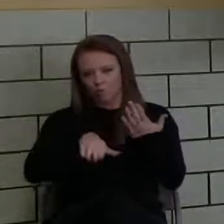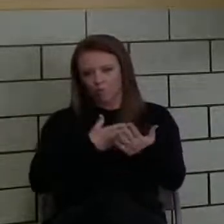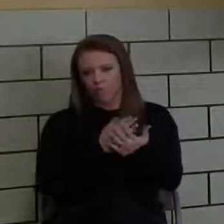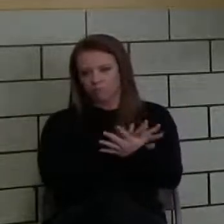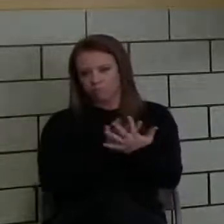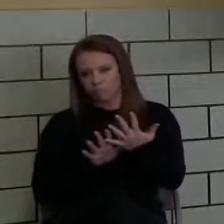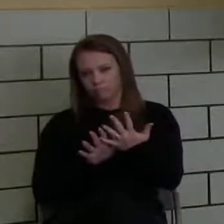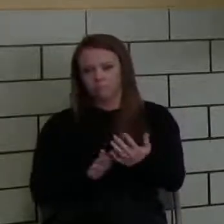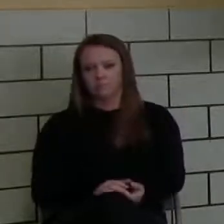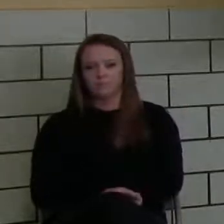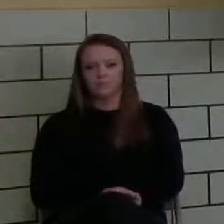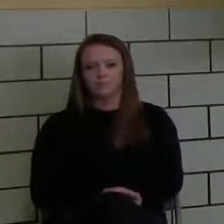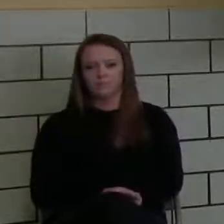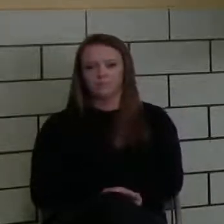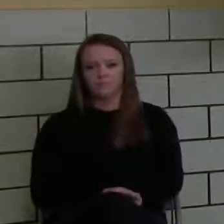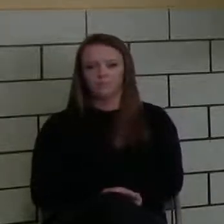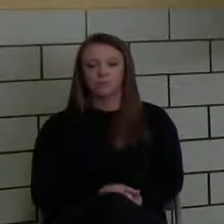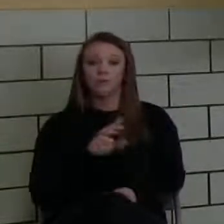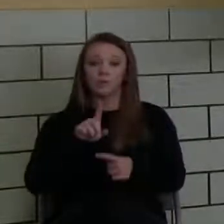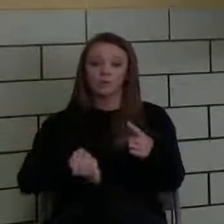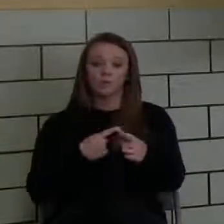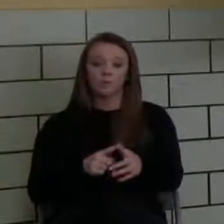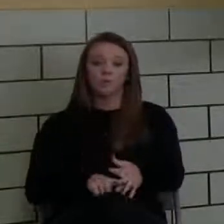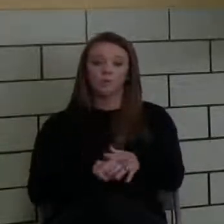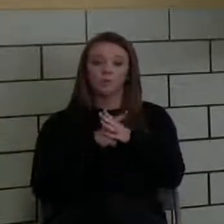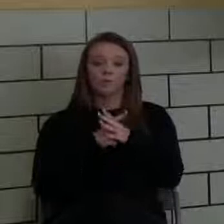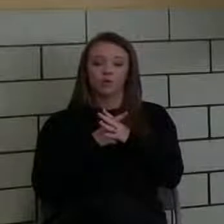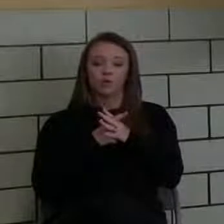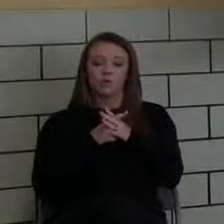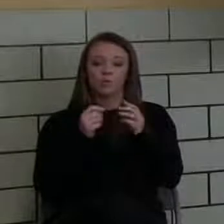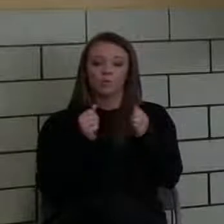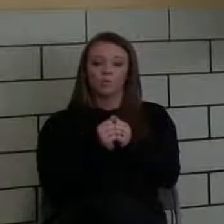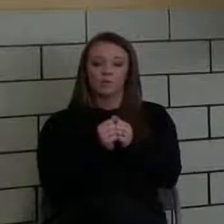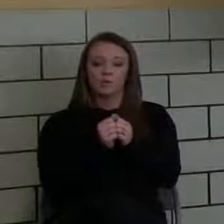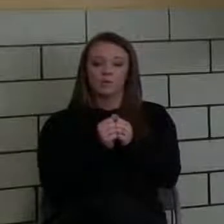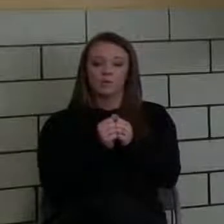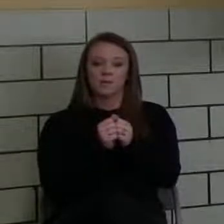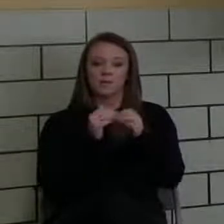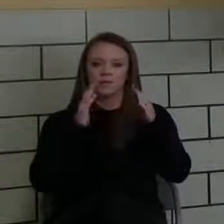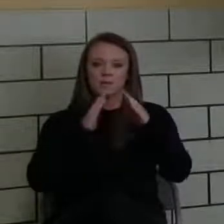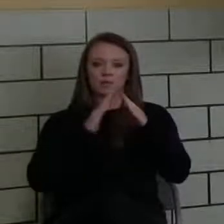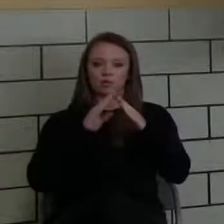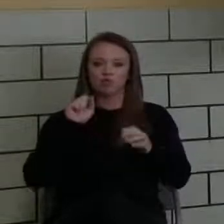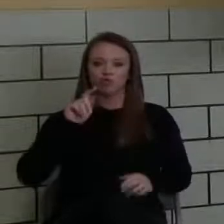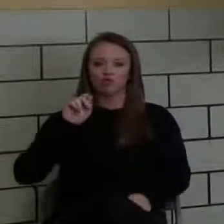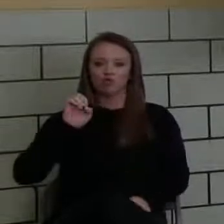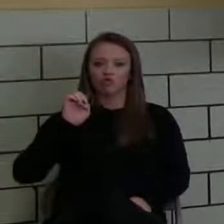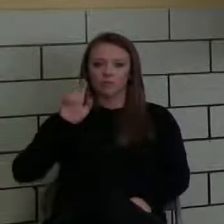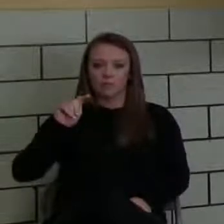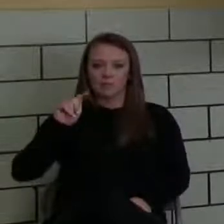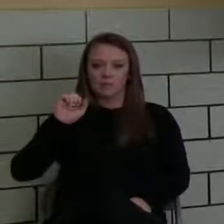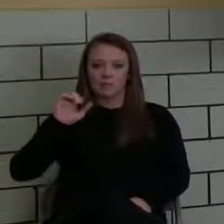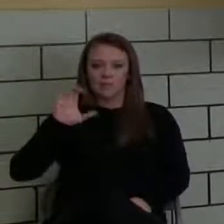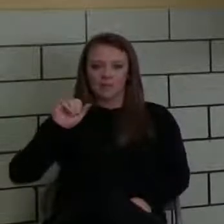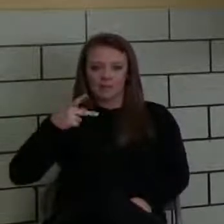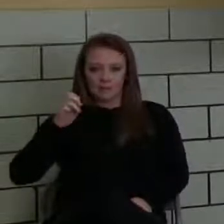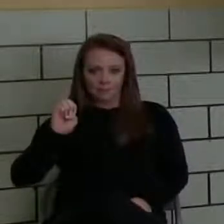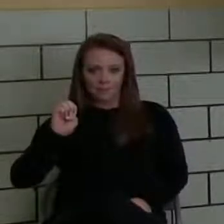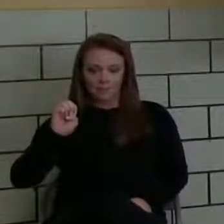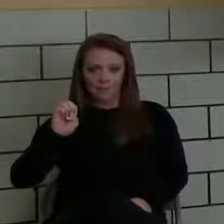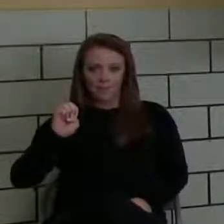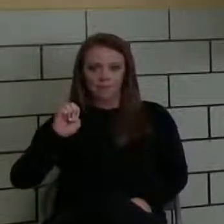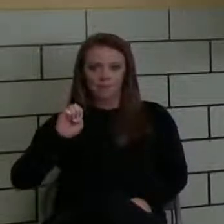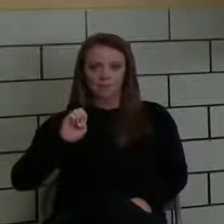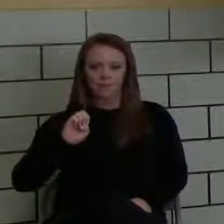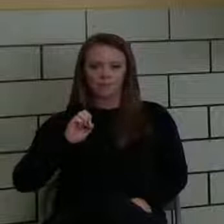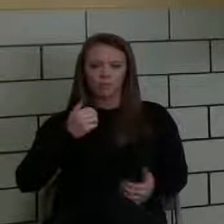items. So when we started with the streetscapes, two projects coming together. When we started with the streetscapes, we